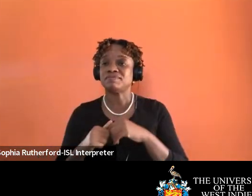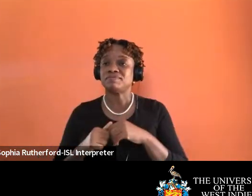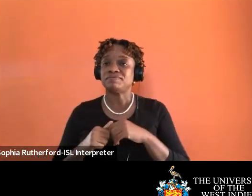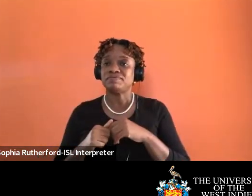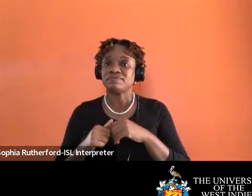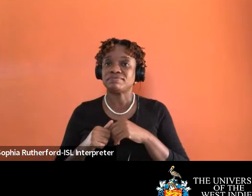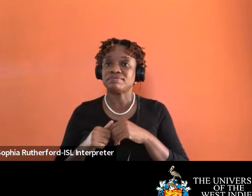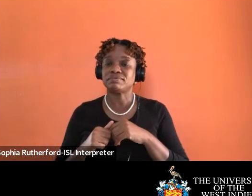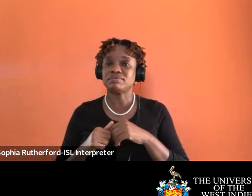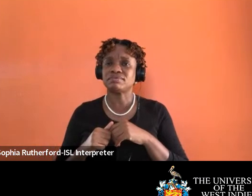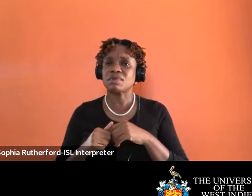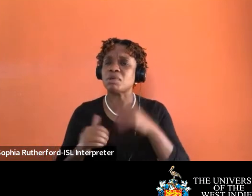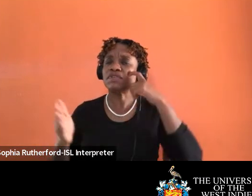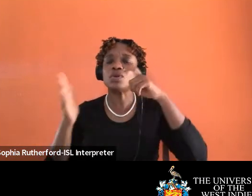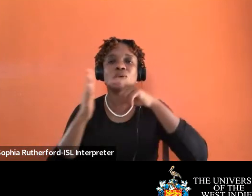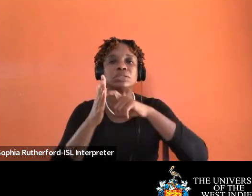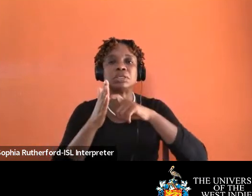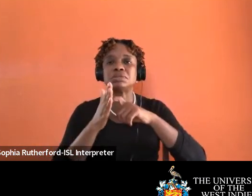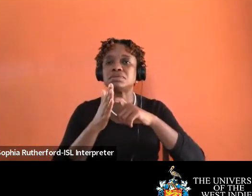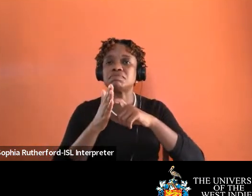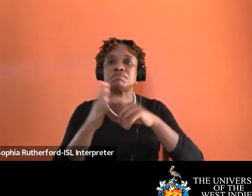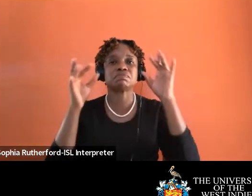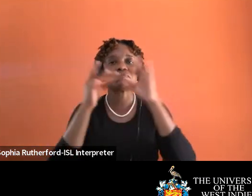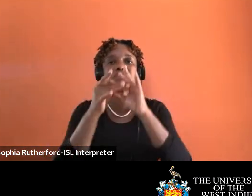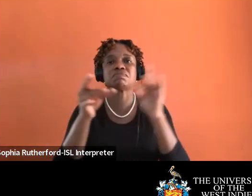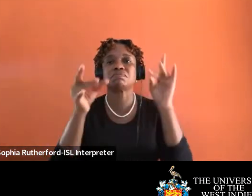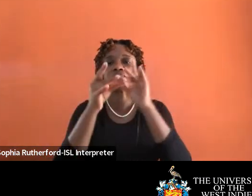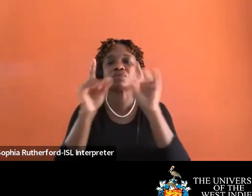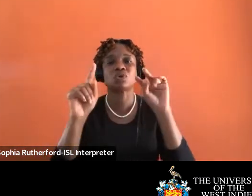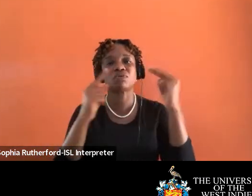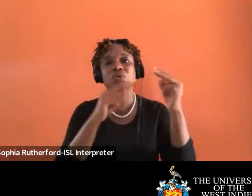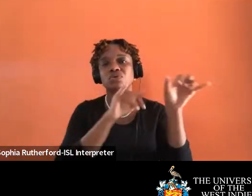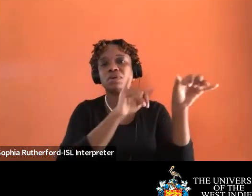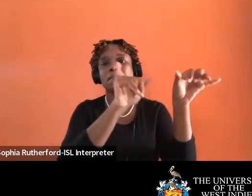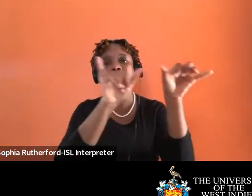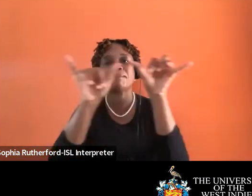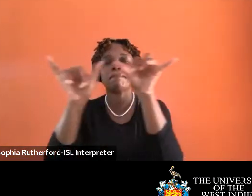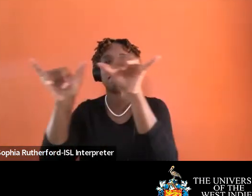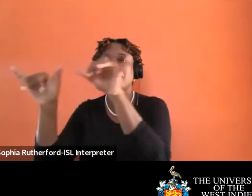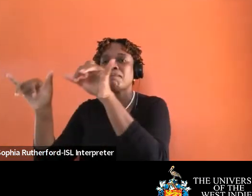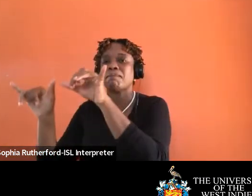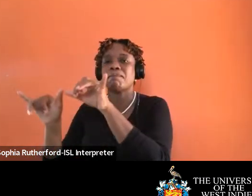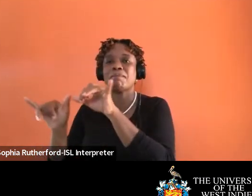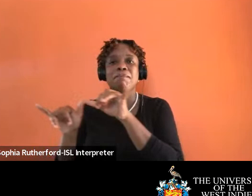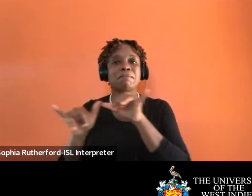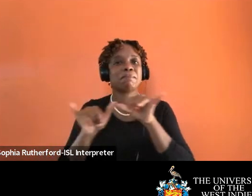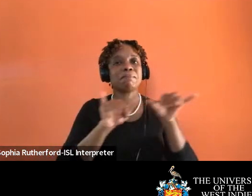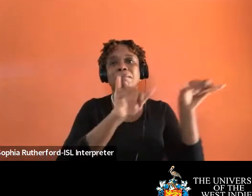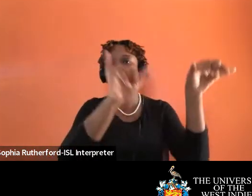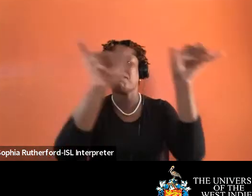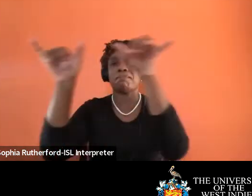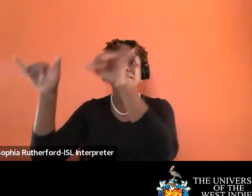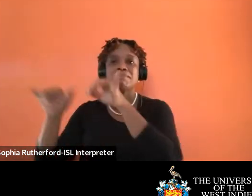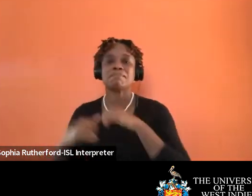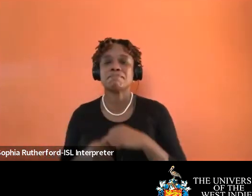views remain similar, having the same challenges right across the region, and I think globally.